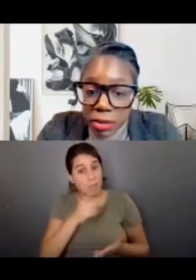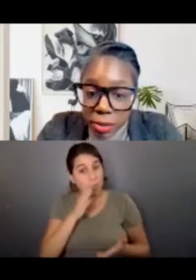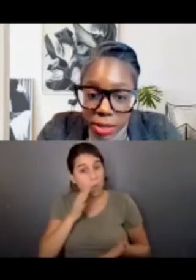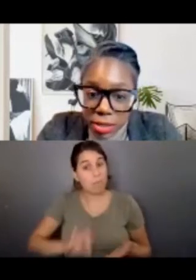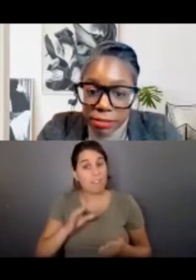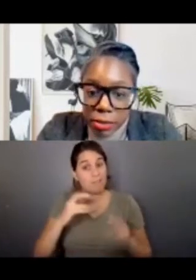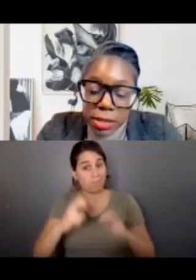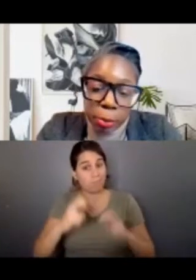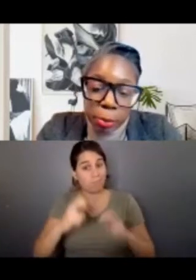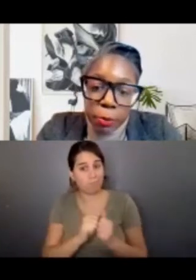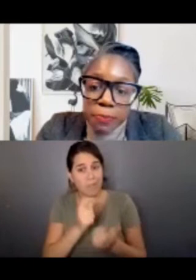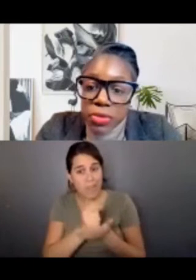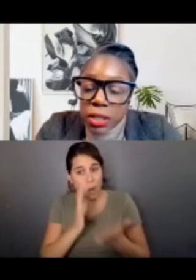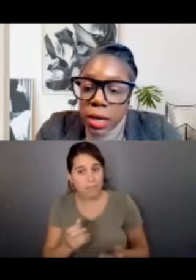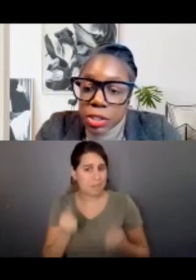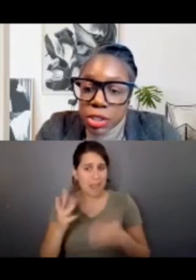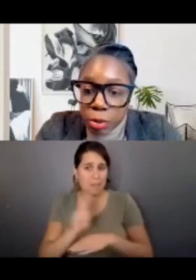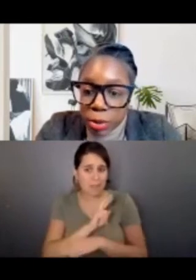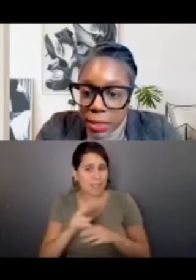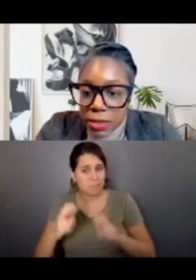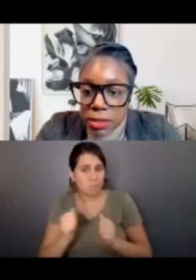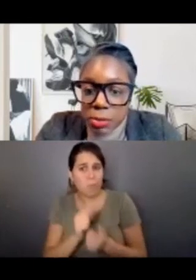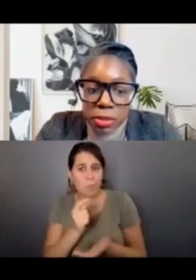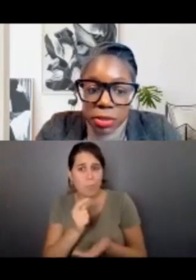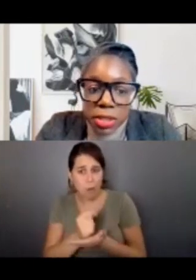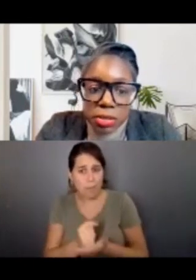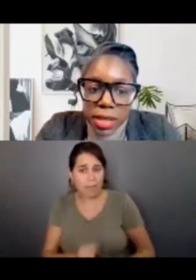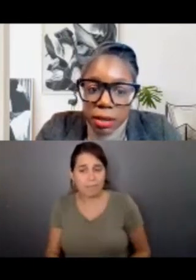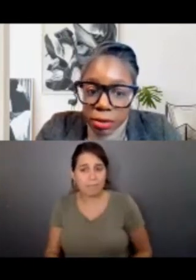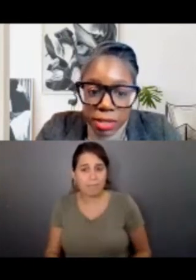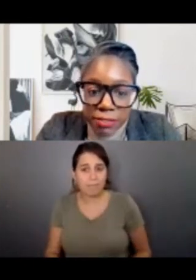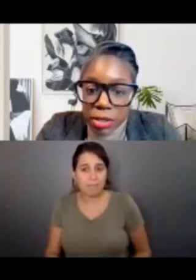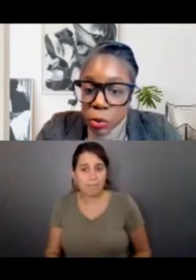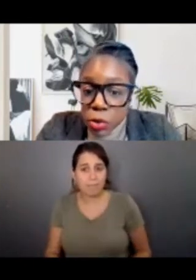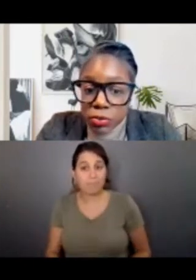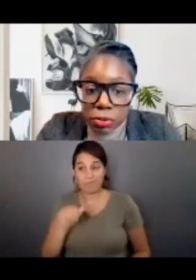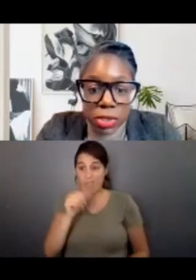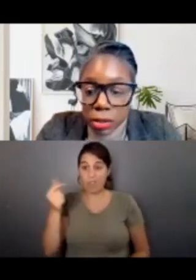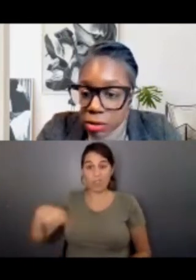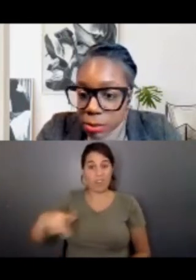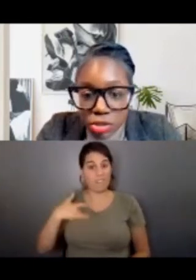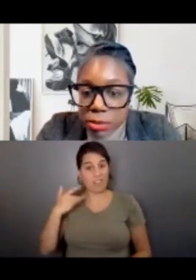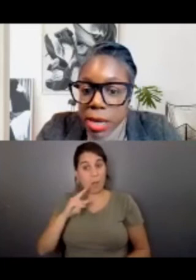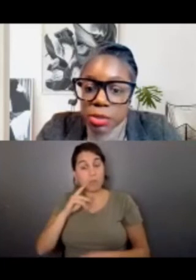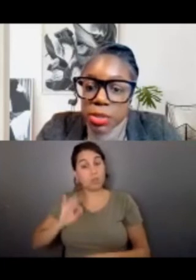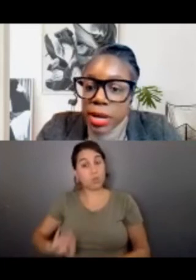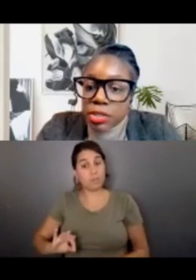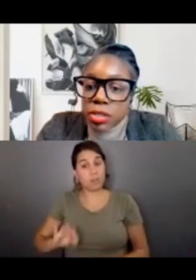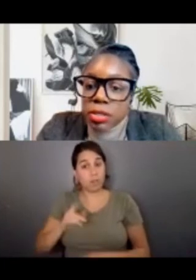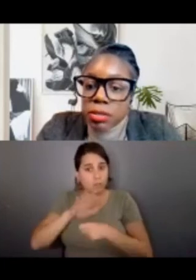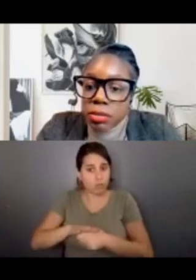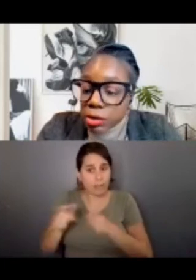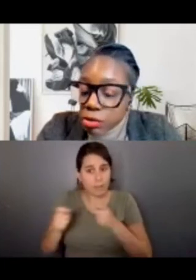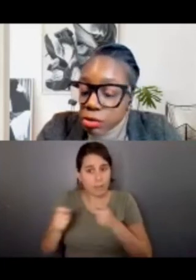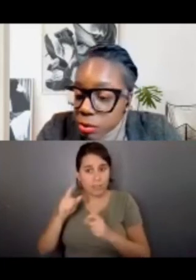many residents have found this helpful. She normalized this experience, noting that others have found it useful to learn some stress management